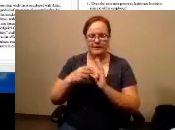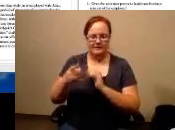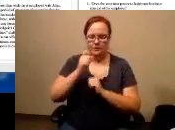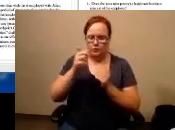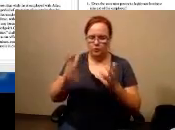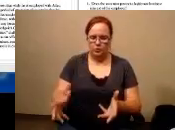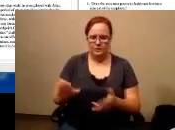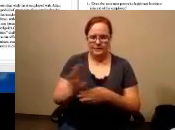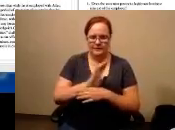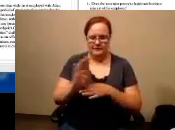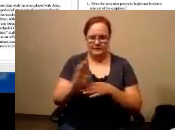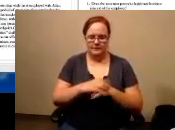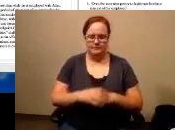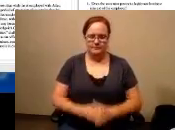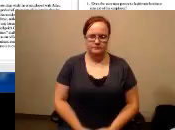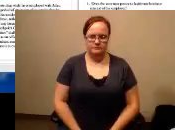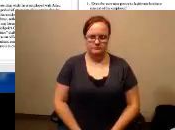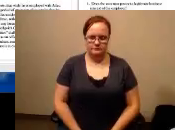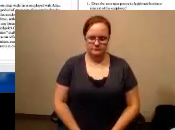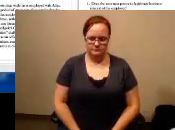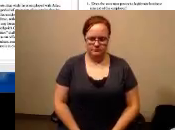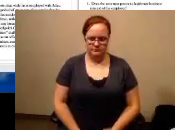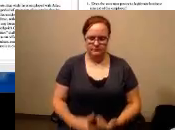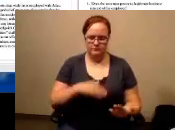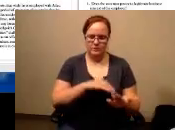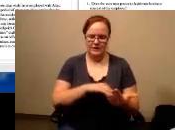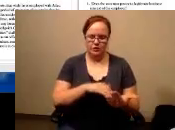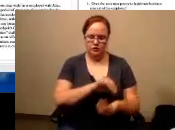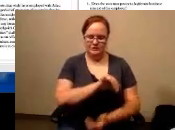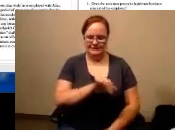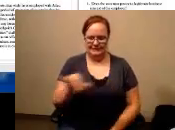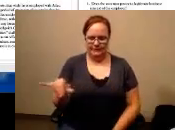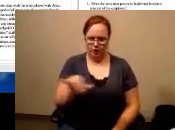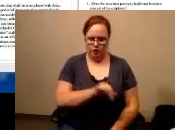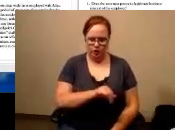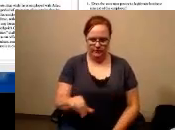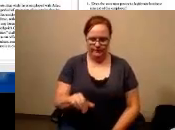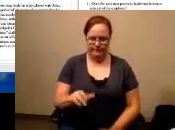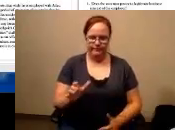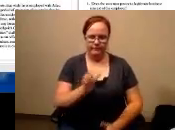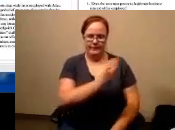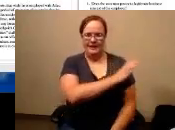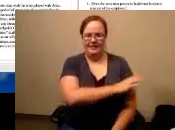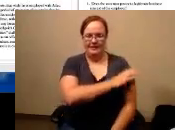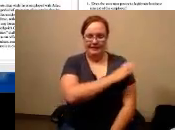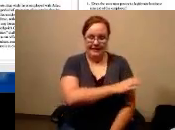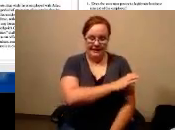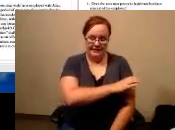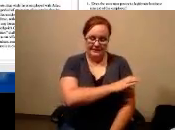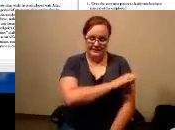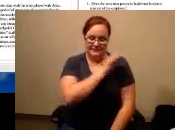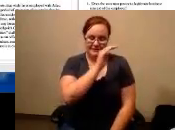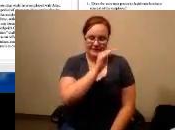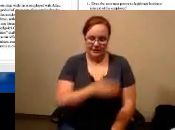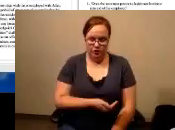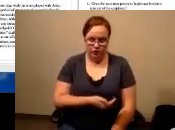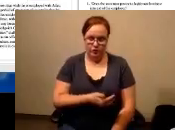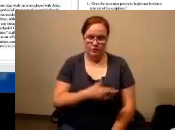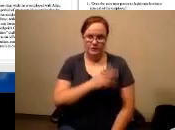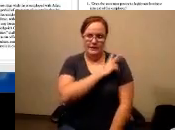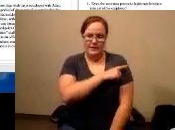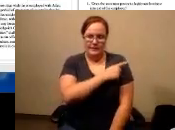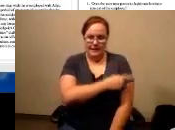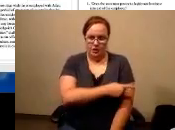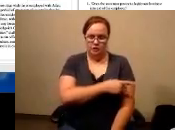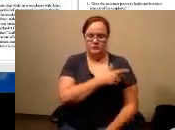business. With doctors, it's very similar. Clinics basically introduce them to the patients. The